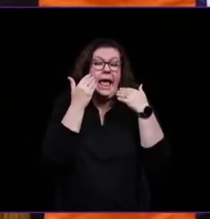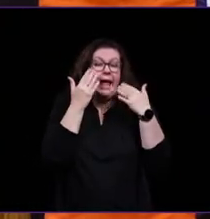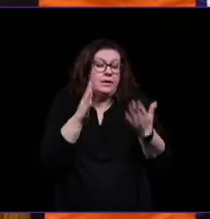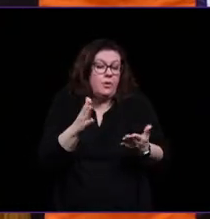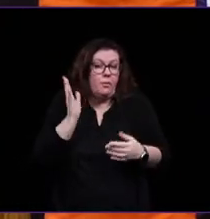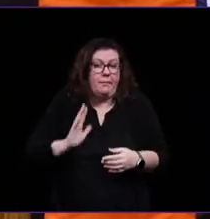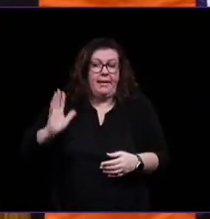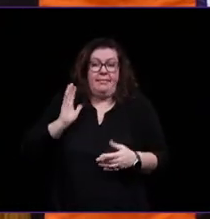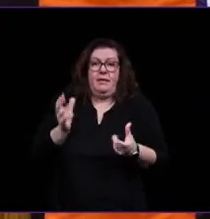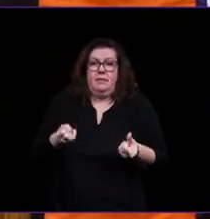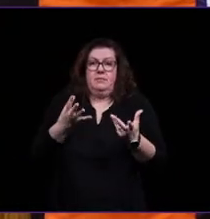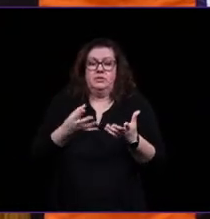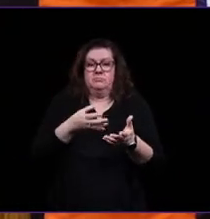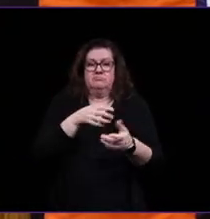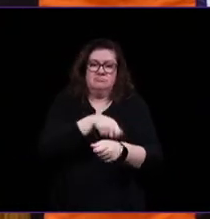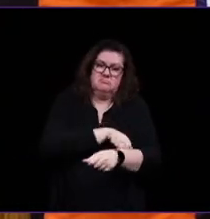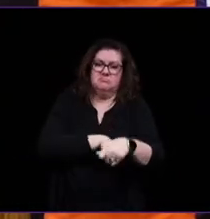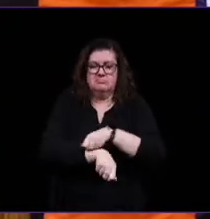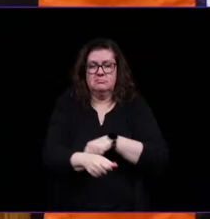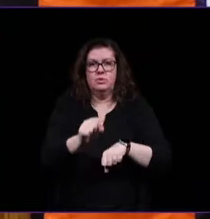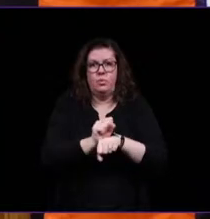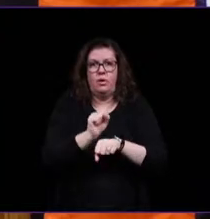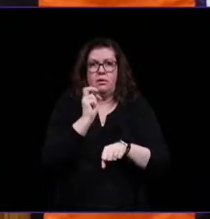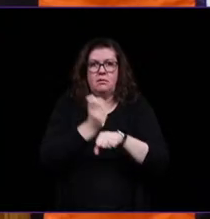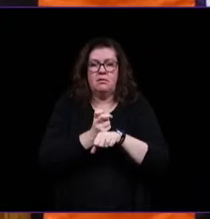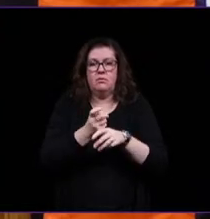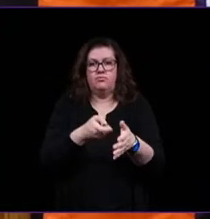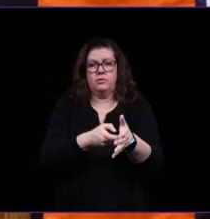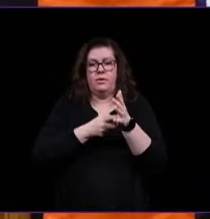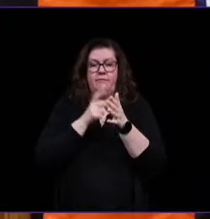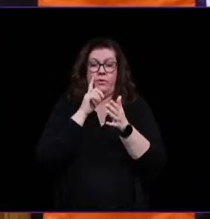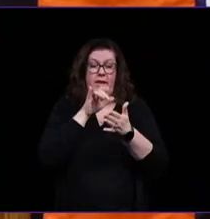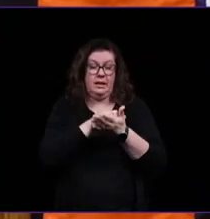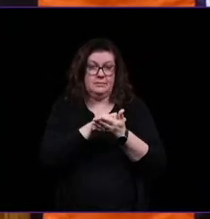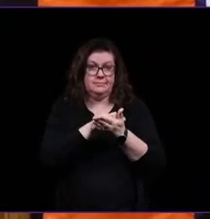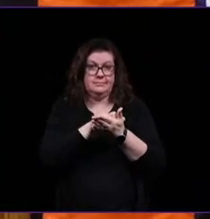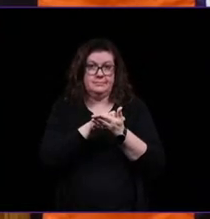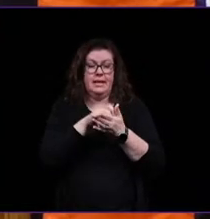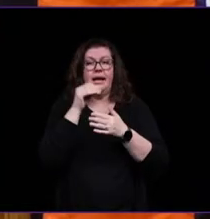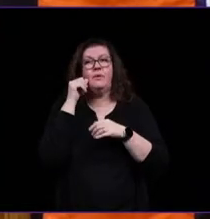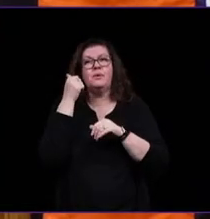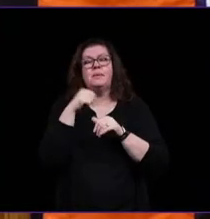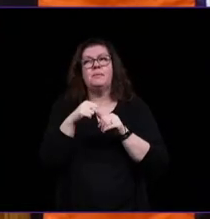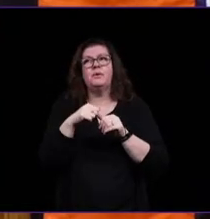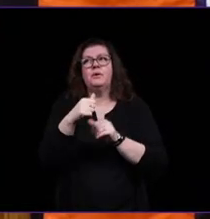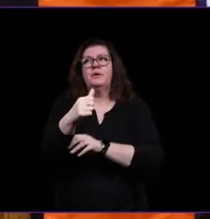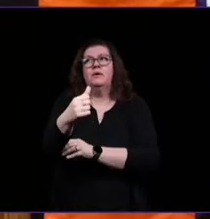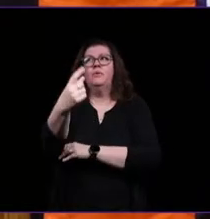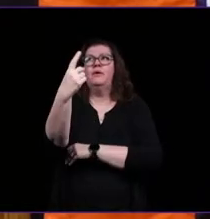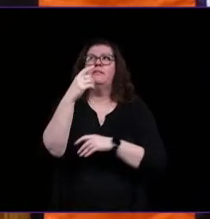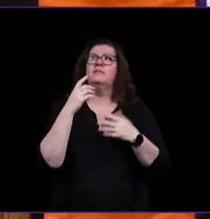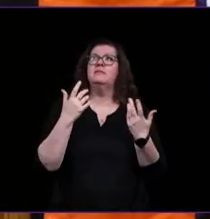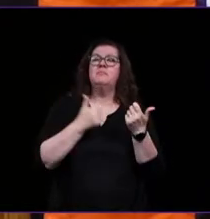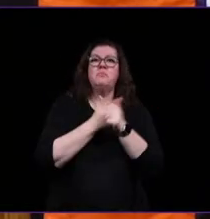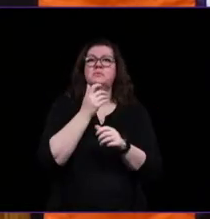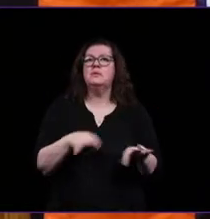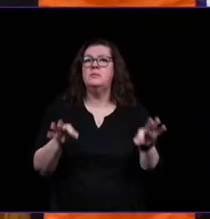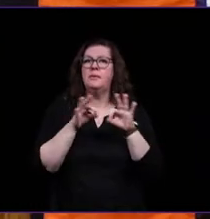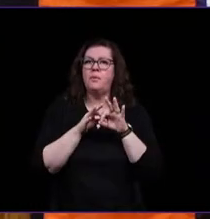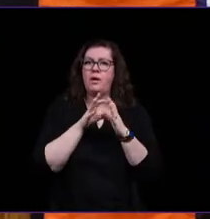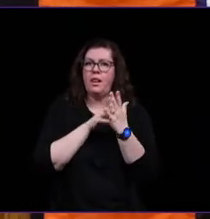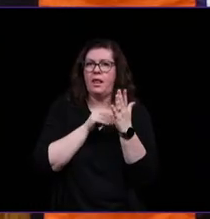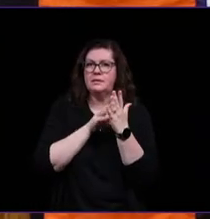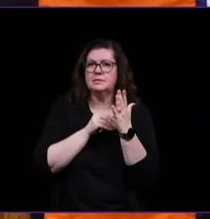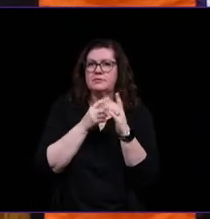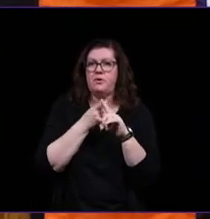work it would take to qualify for my dream job. And I remember one of the most important lessons I learned from my